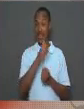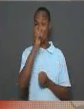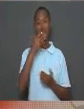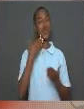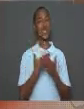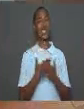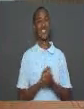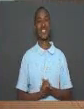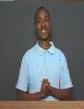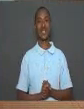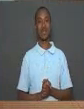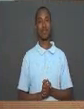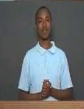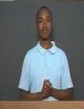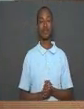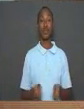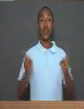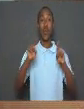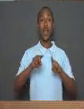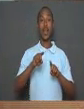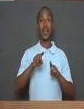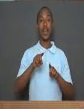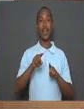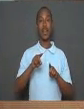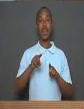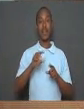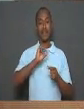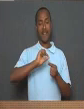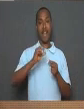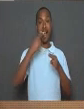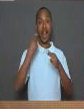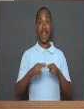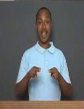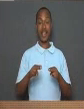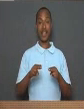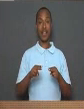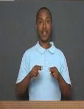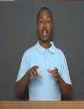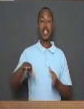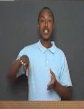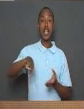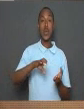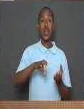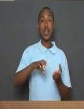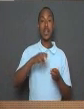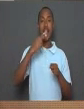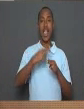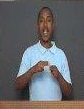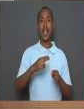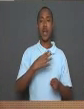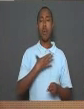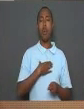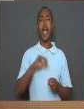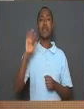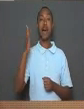Good. When you fry an egg, the liquid egg white part of